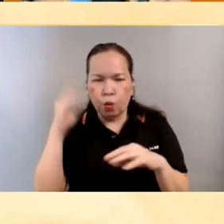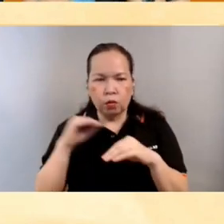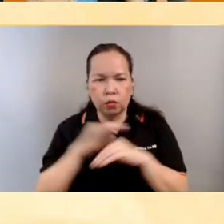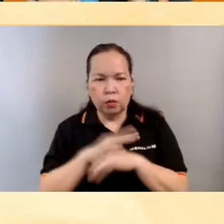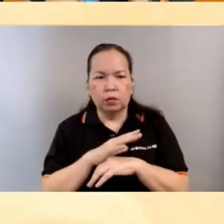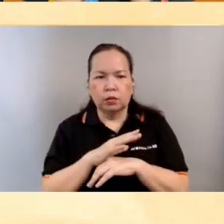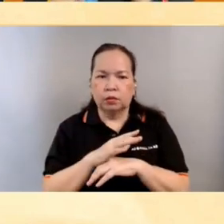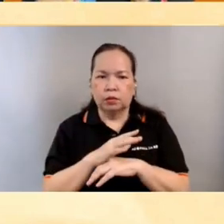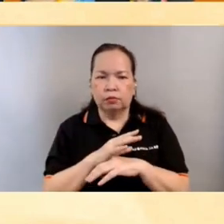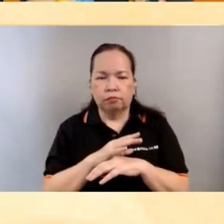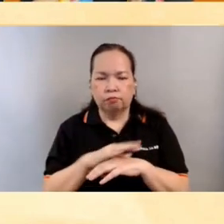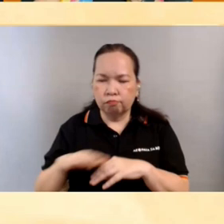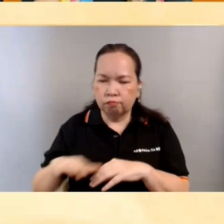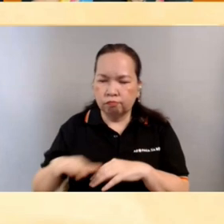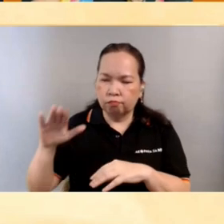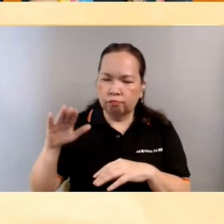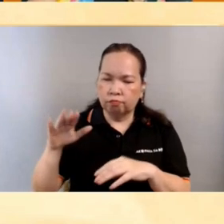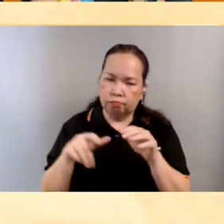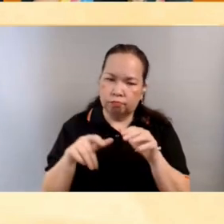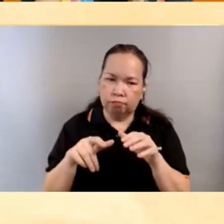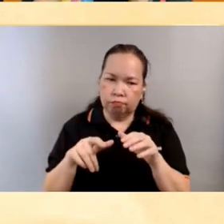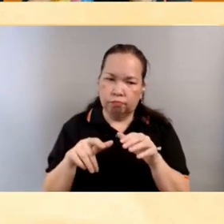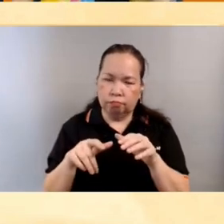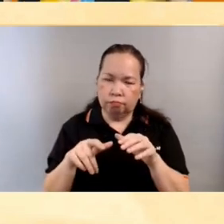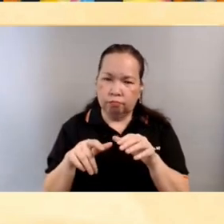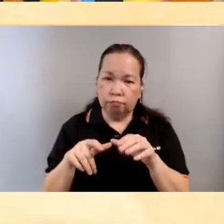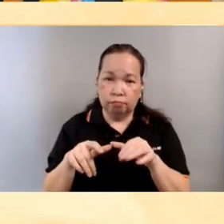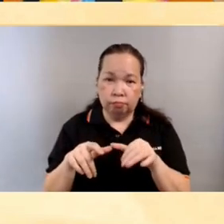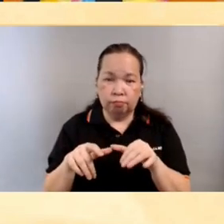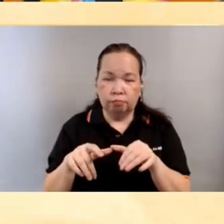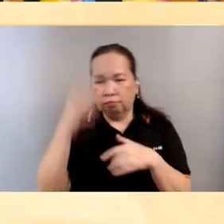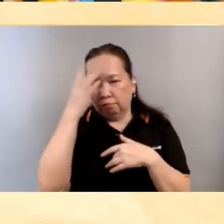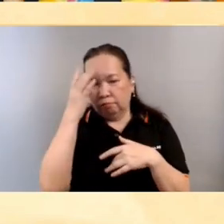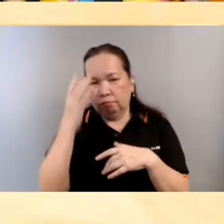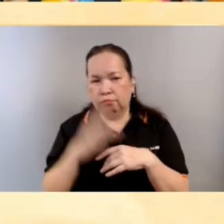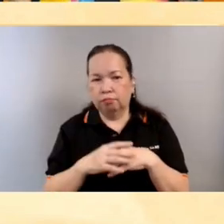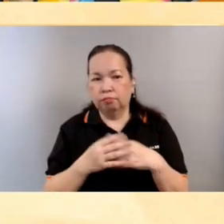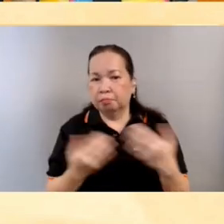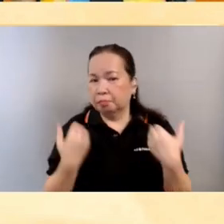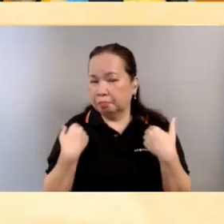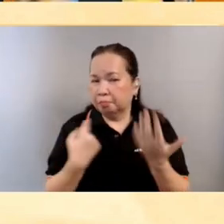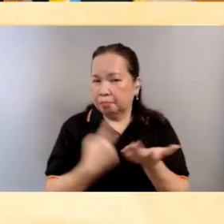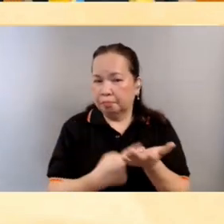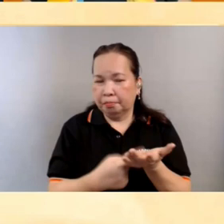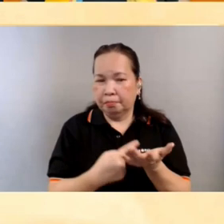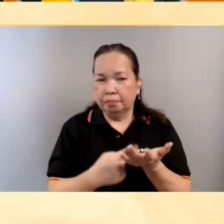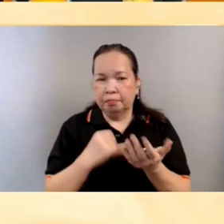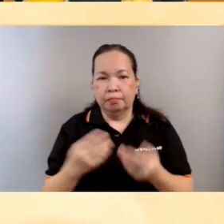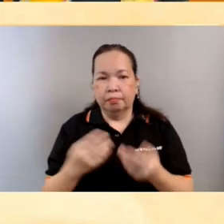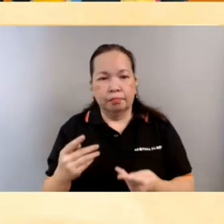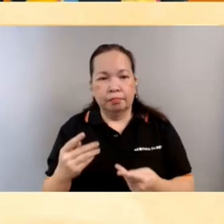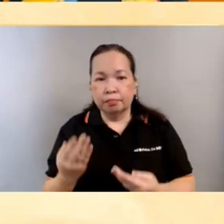No? So it's not yet so discussed. There could be a proposal to the PAP or APA